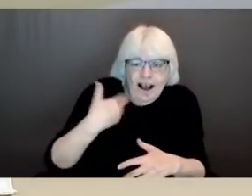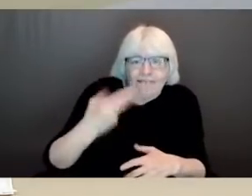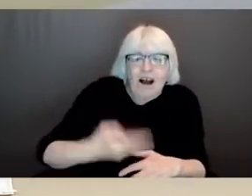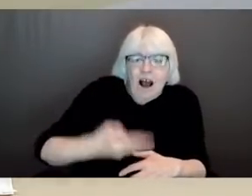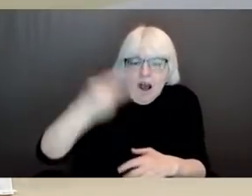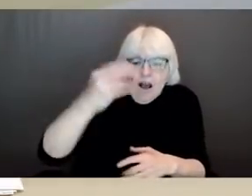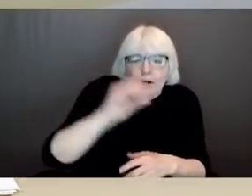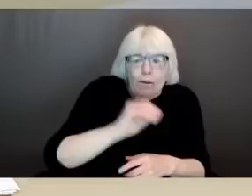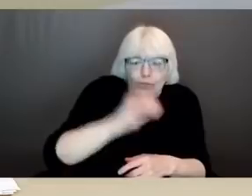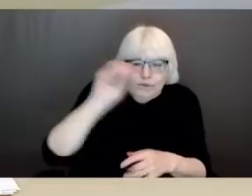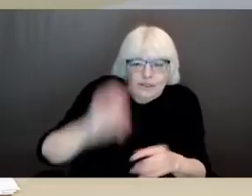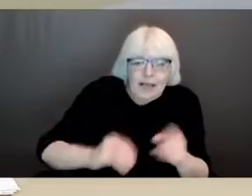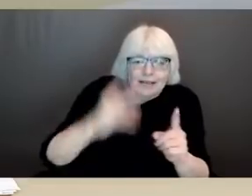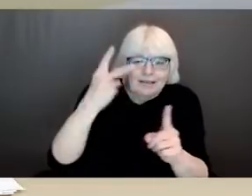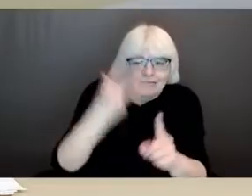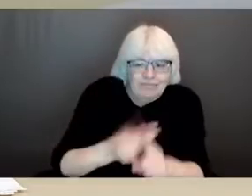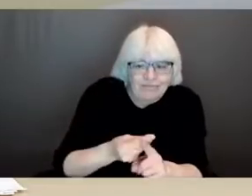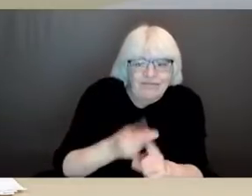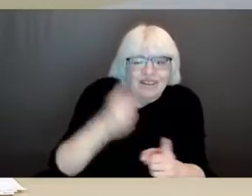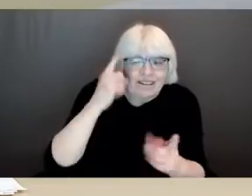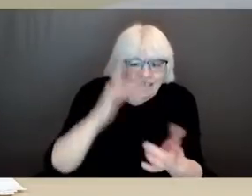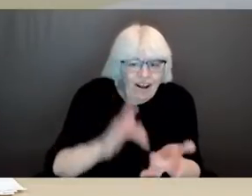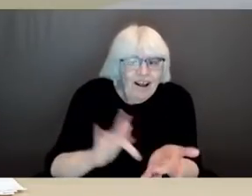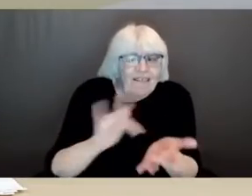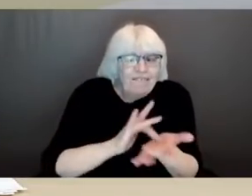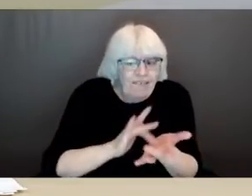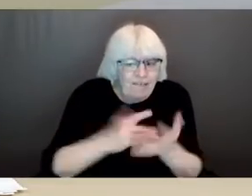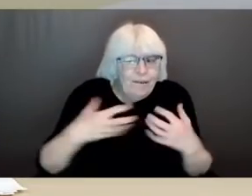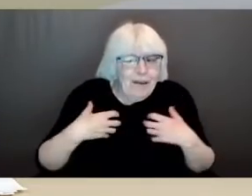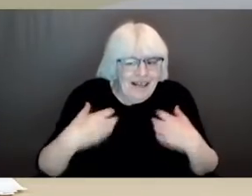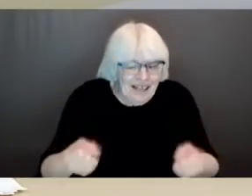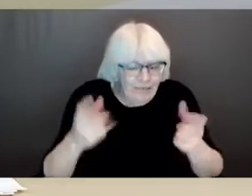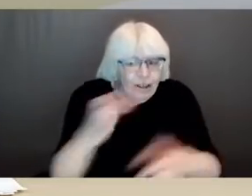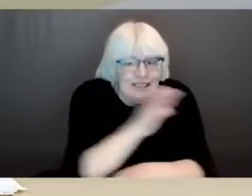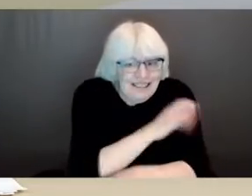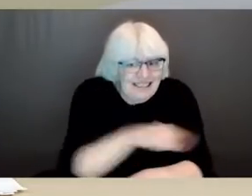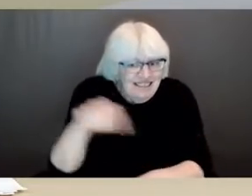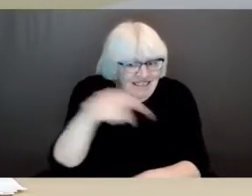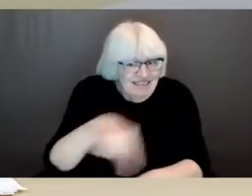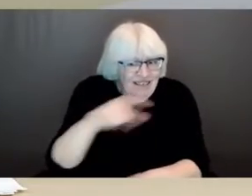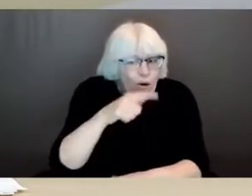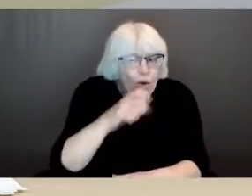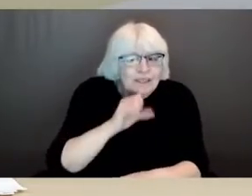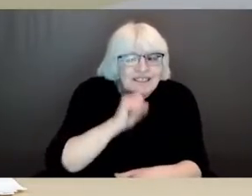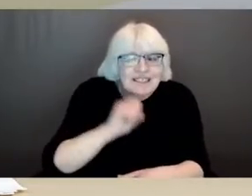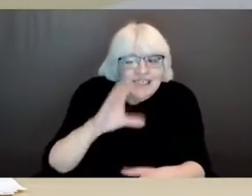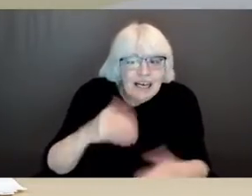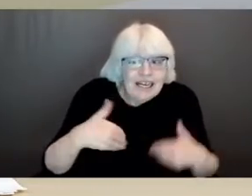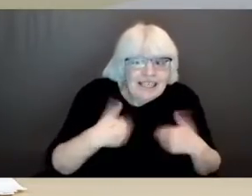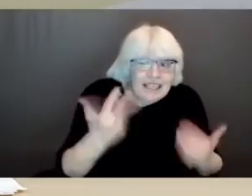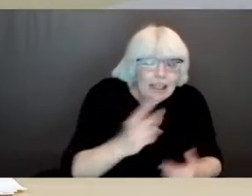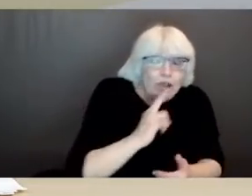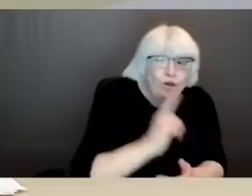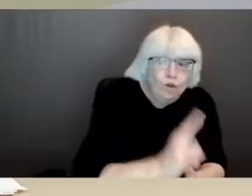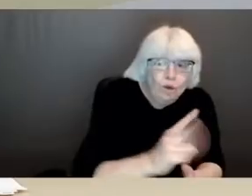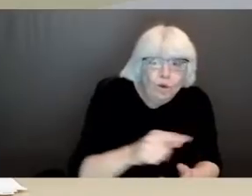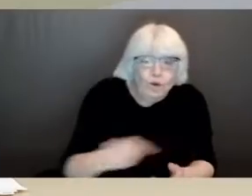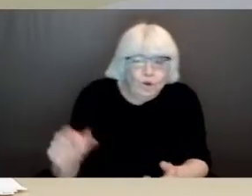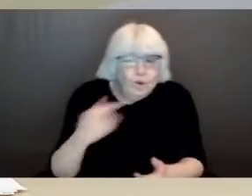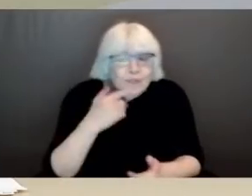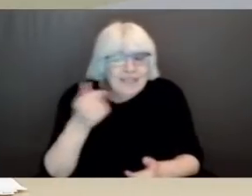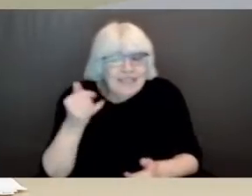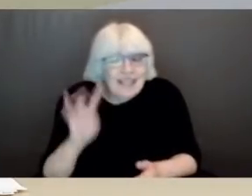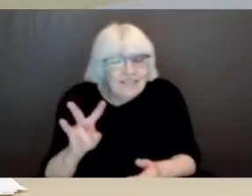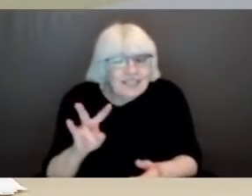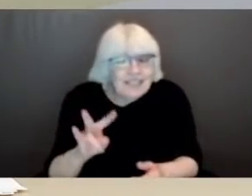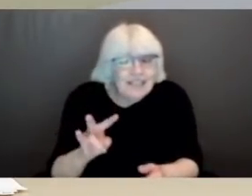and pharmacies. Youth aged 2 to 17 can get the flu vaccine in the form of a nasal spray, flu mist,